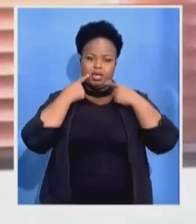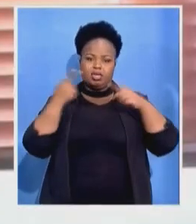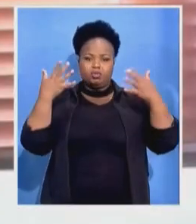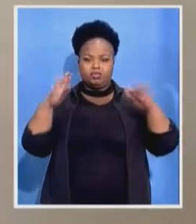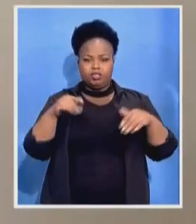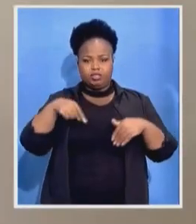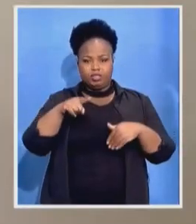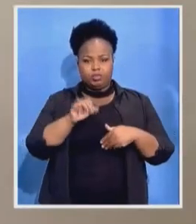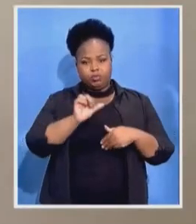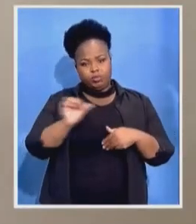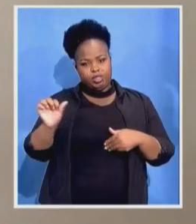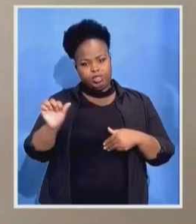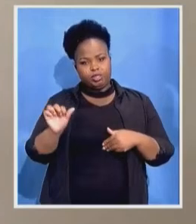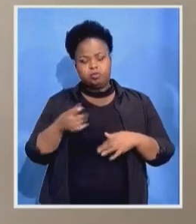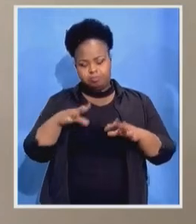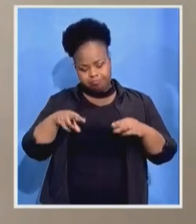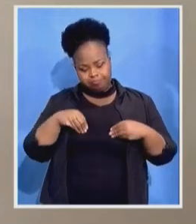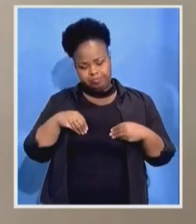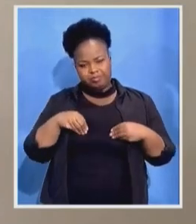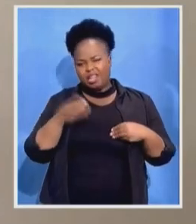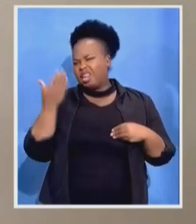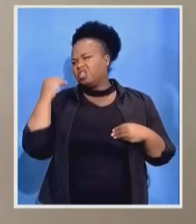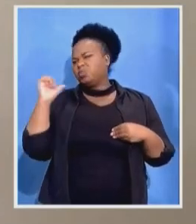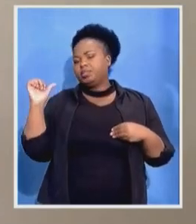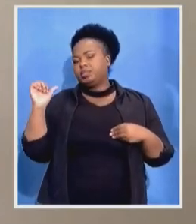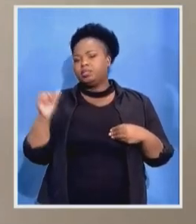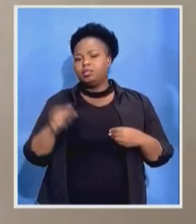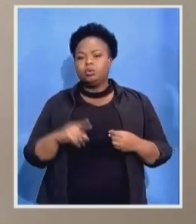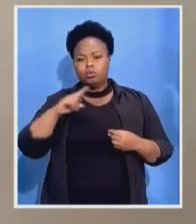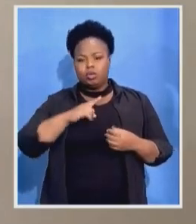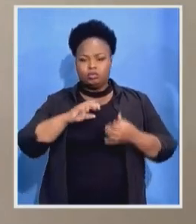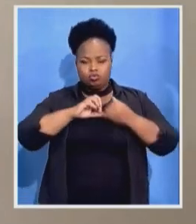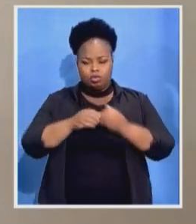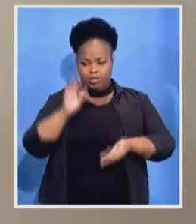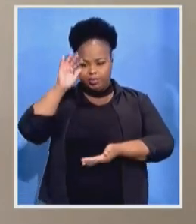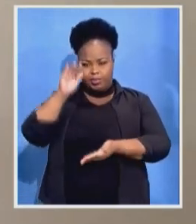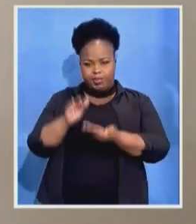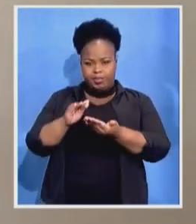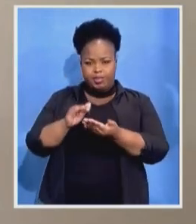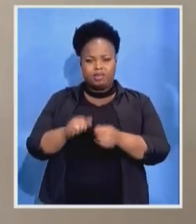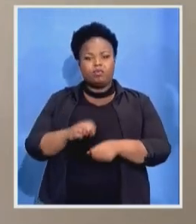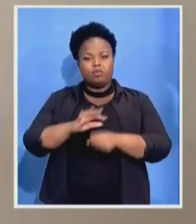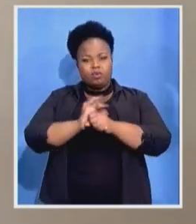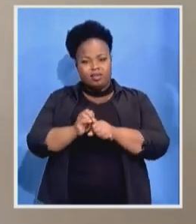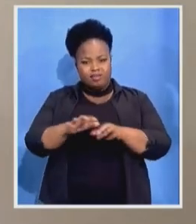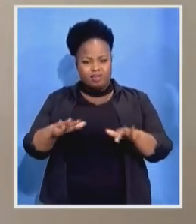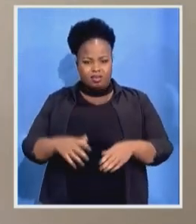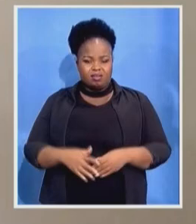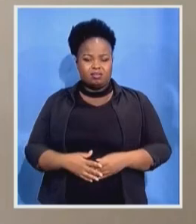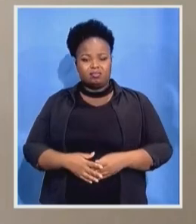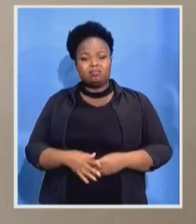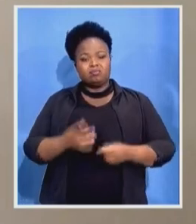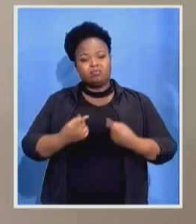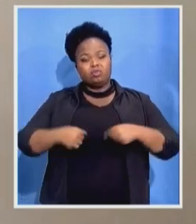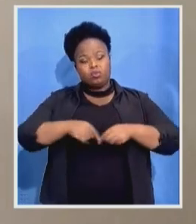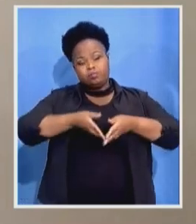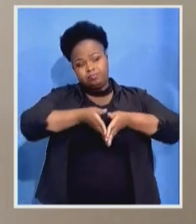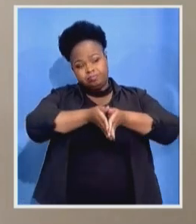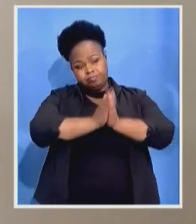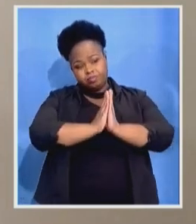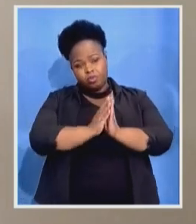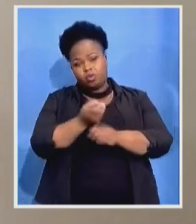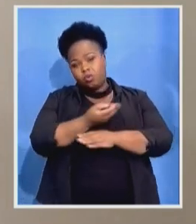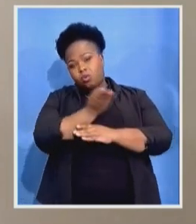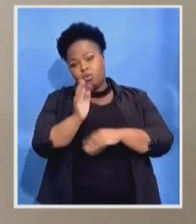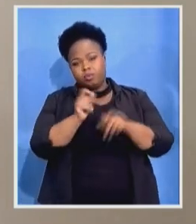last week, to combat COVID-19. We urge the working class and all South Africans to comply with the